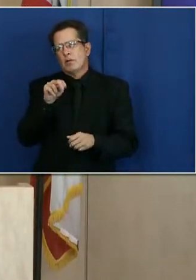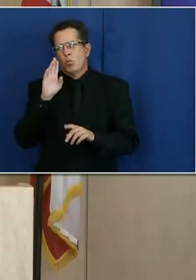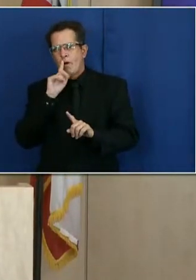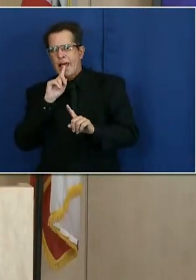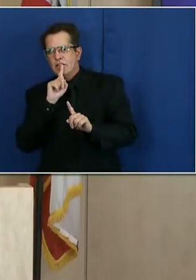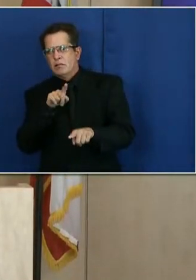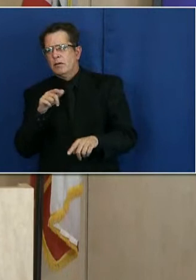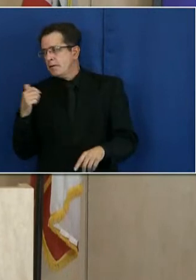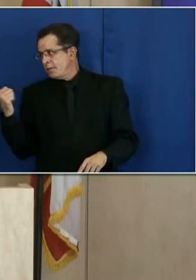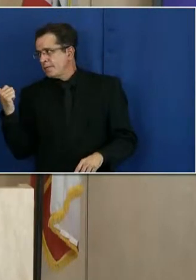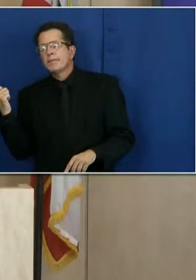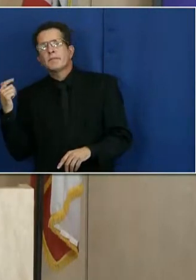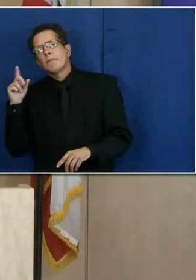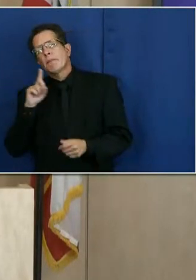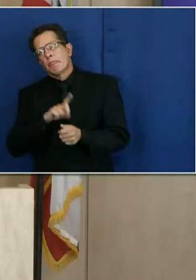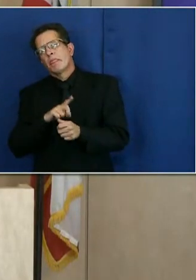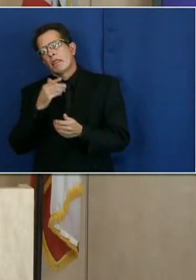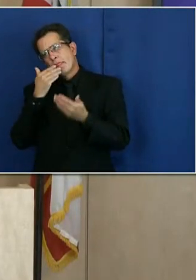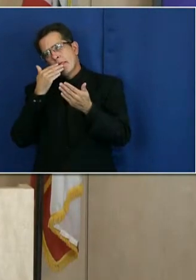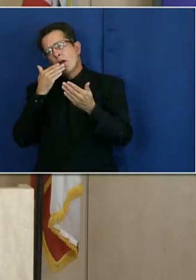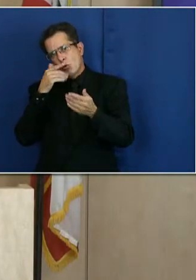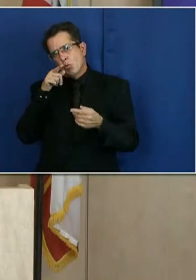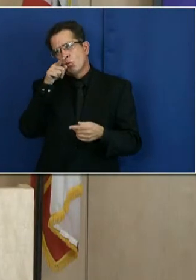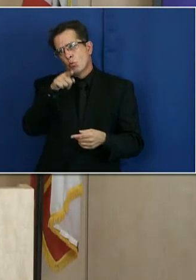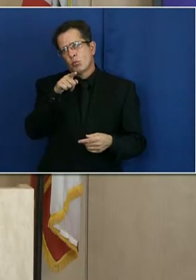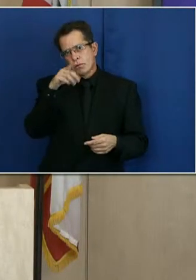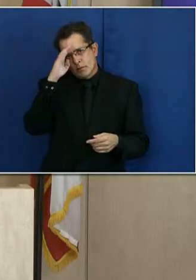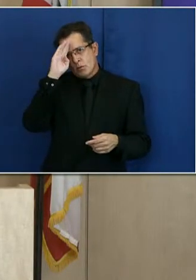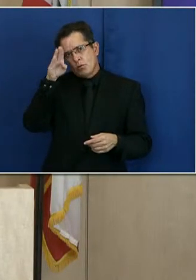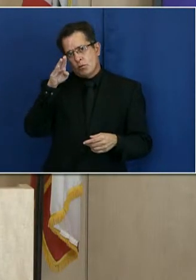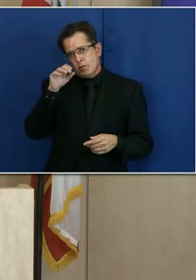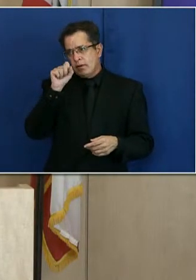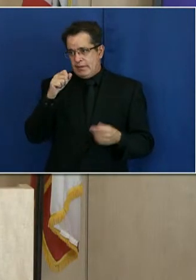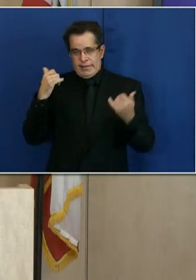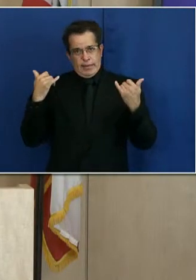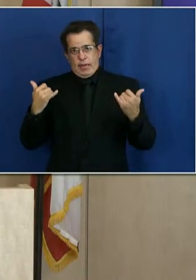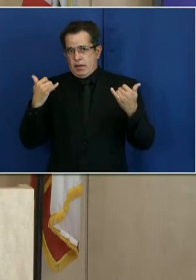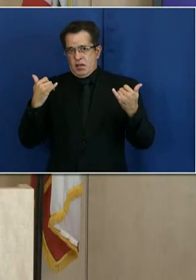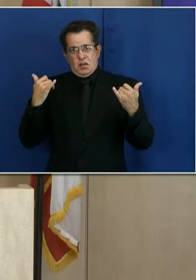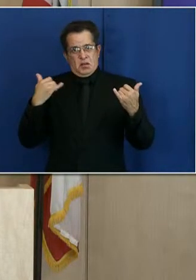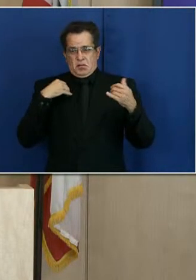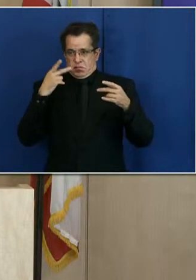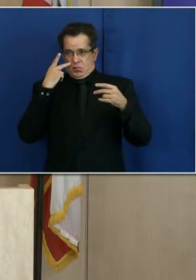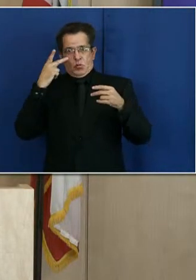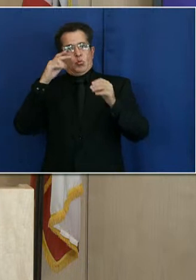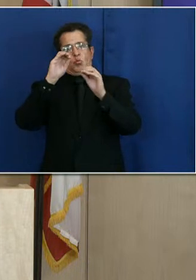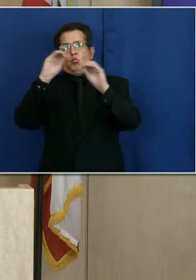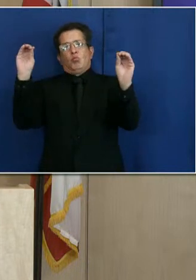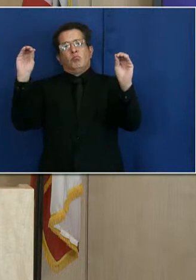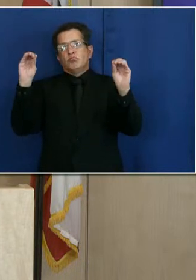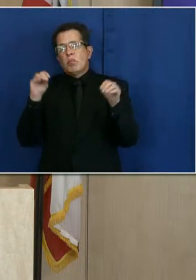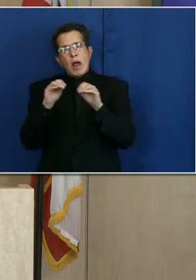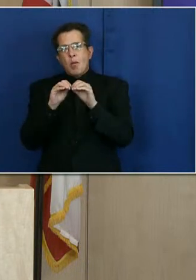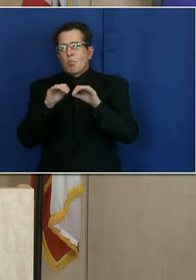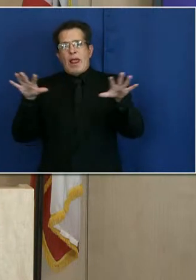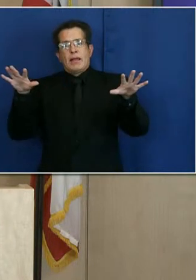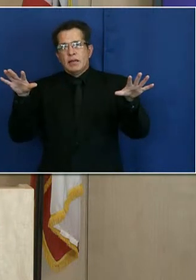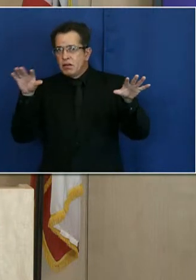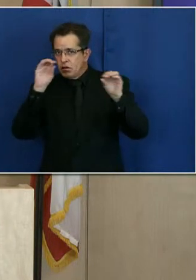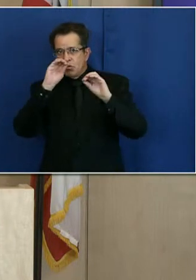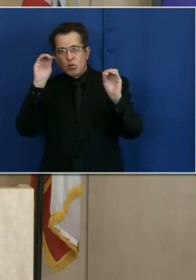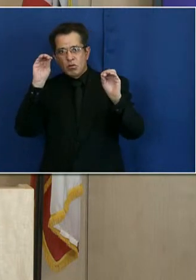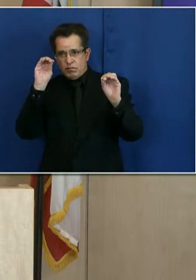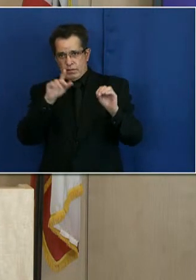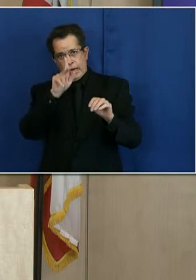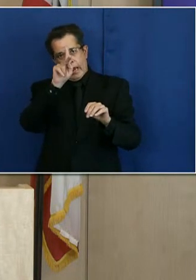Thank you for that question. So to date, we are not aware of any outbreaks in any